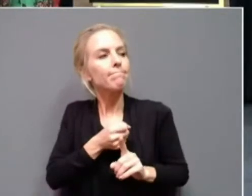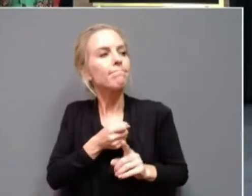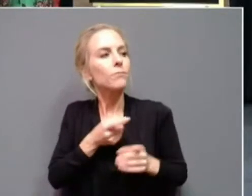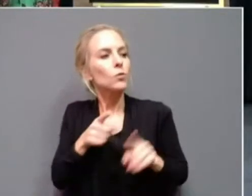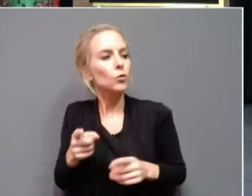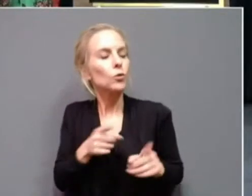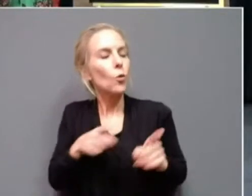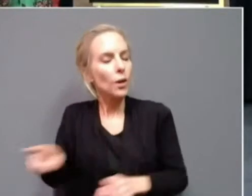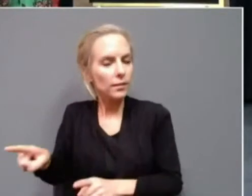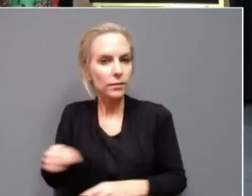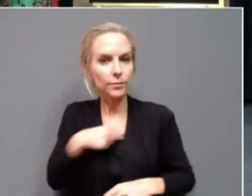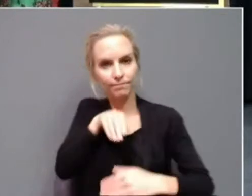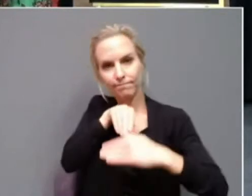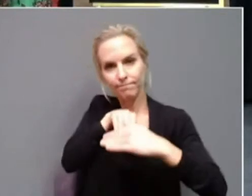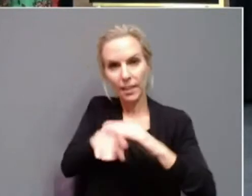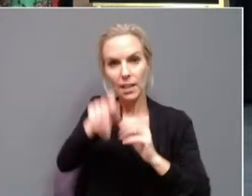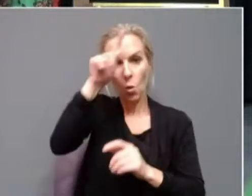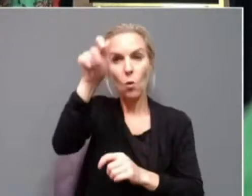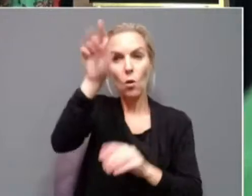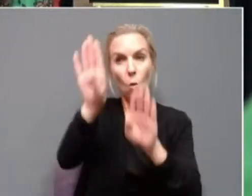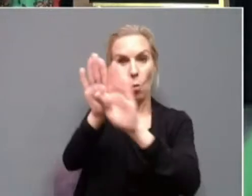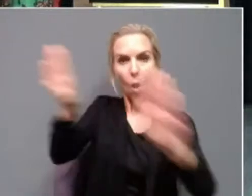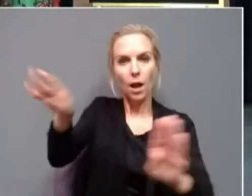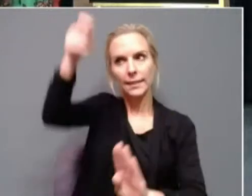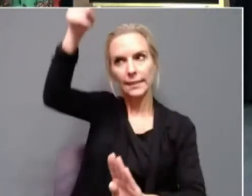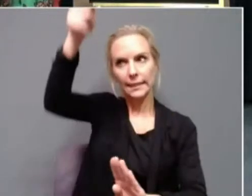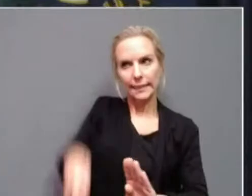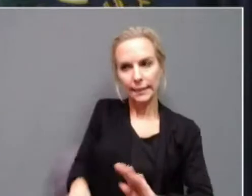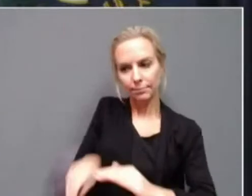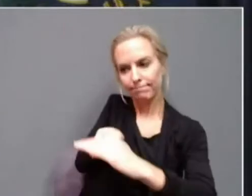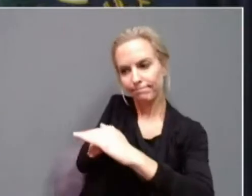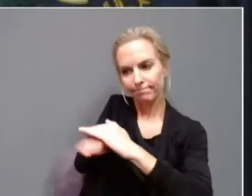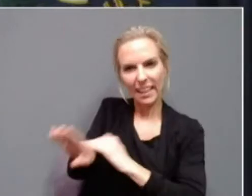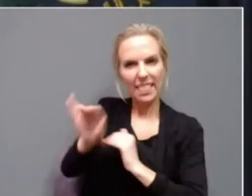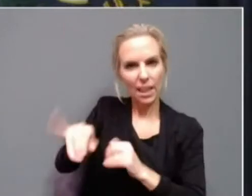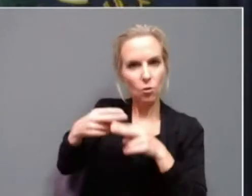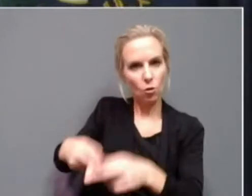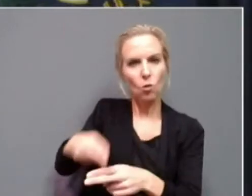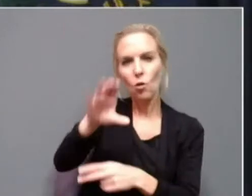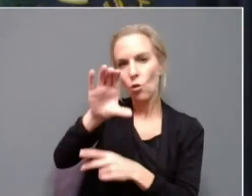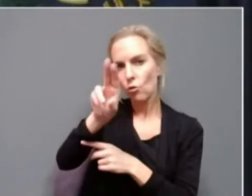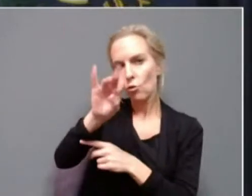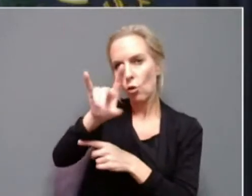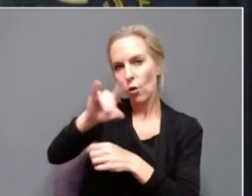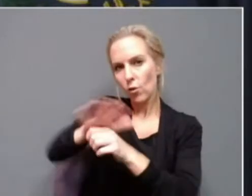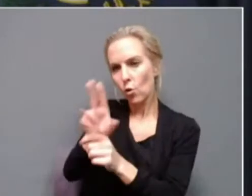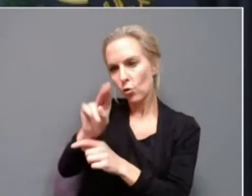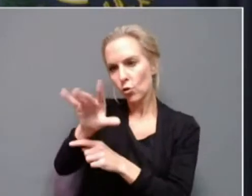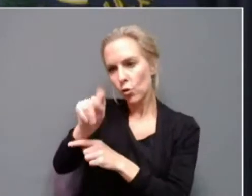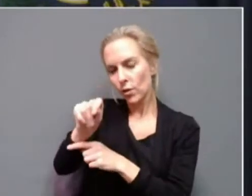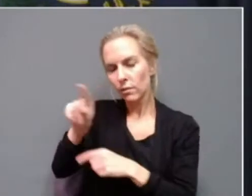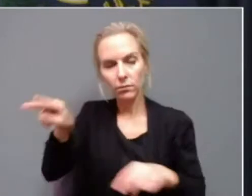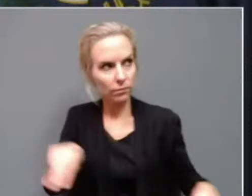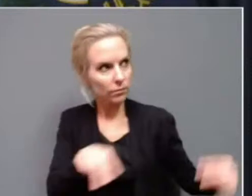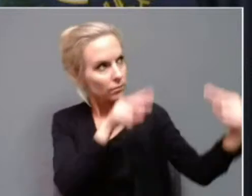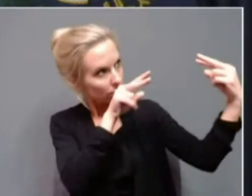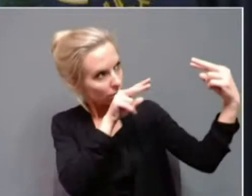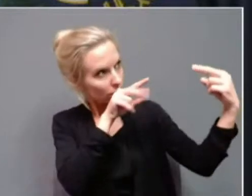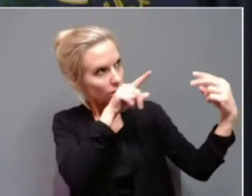COVID unit. And I'll never forget, he looked back at me and said, "You're taking me to death